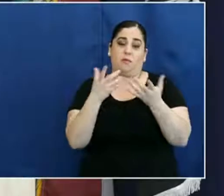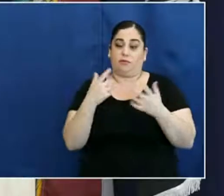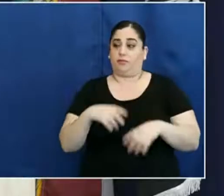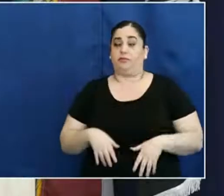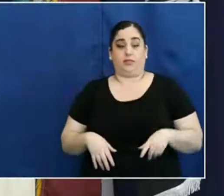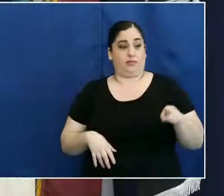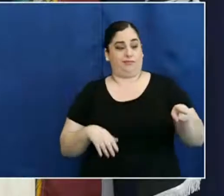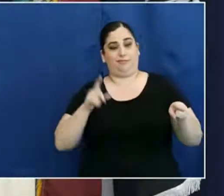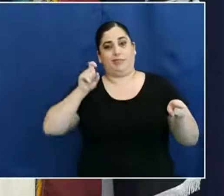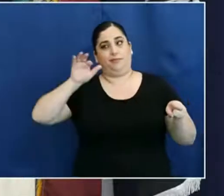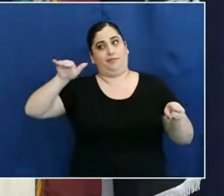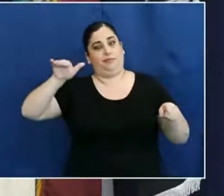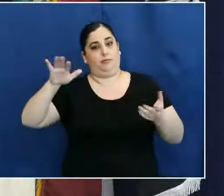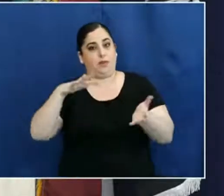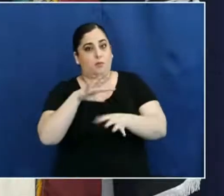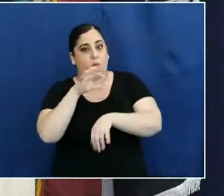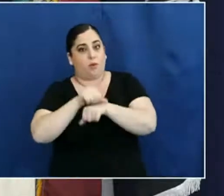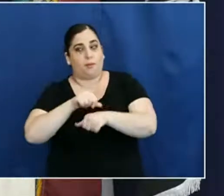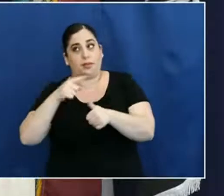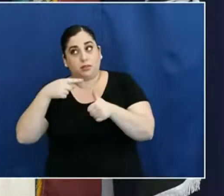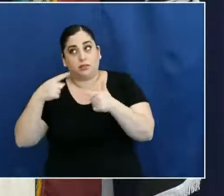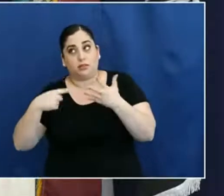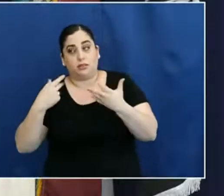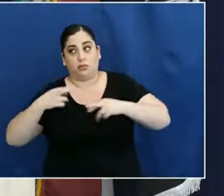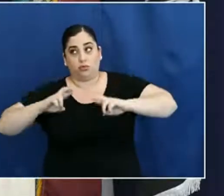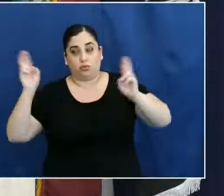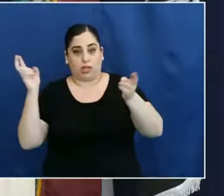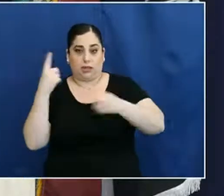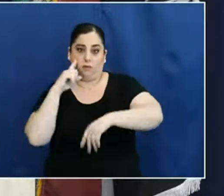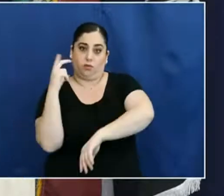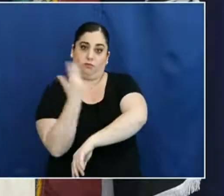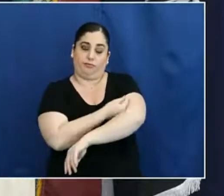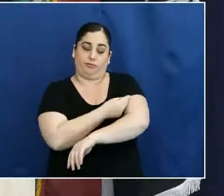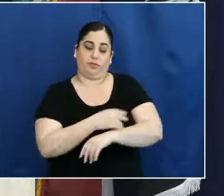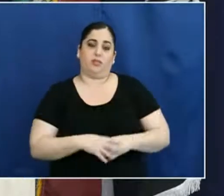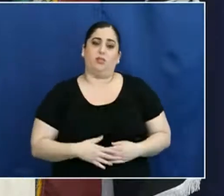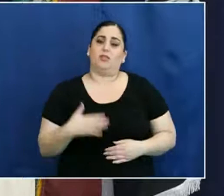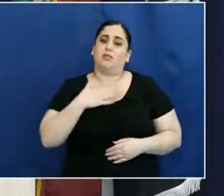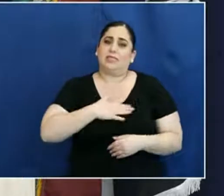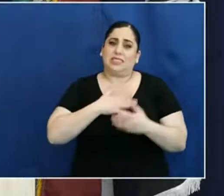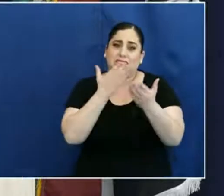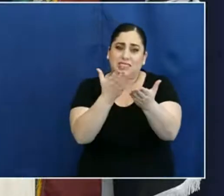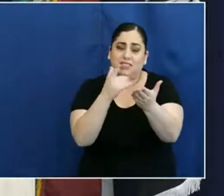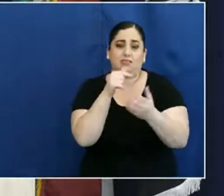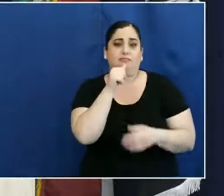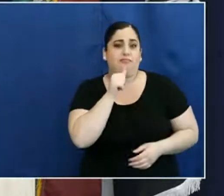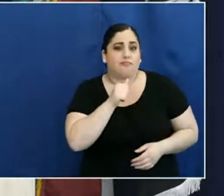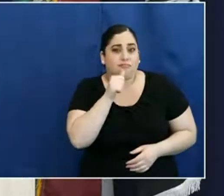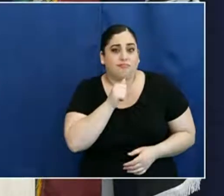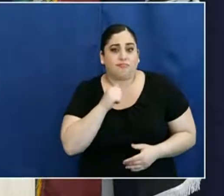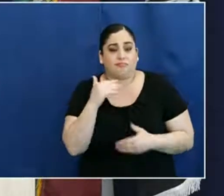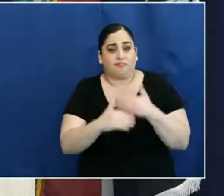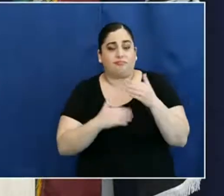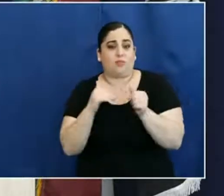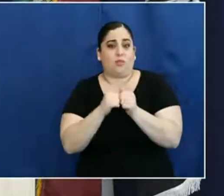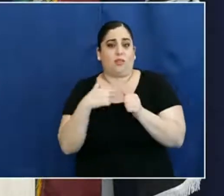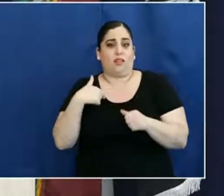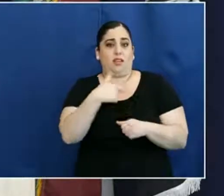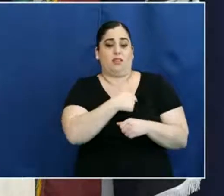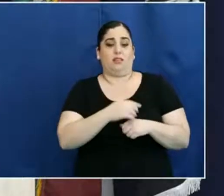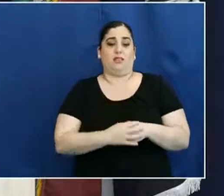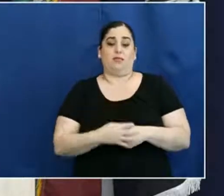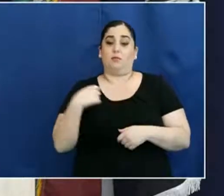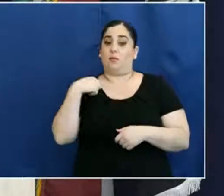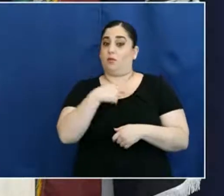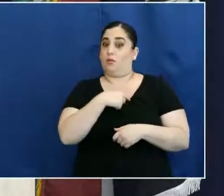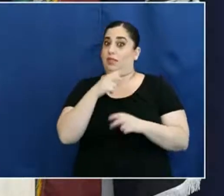folks' patience. We do anticipate soon, hopefully very soon, really significant upticks in supply. And